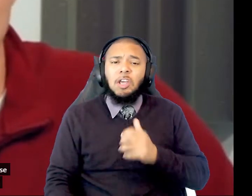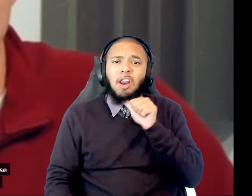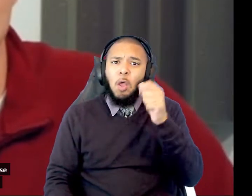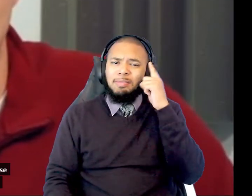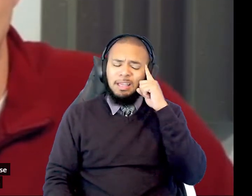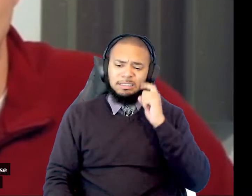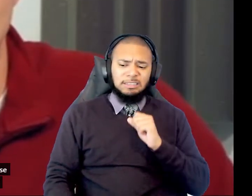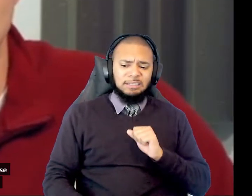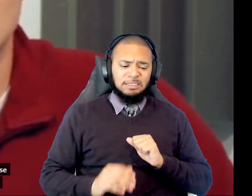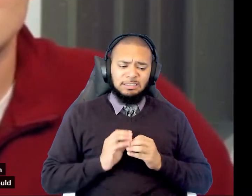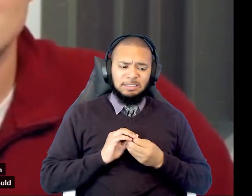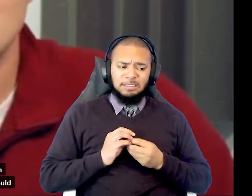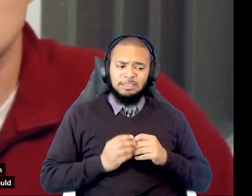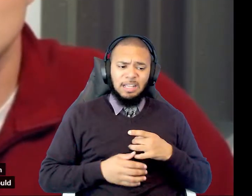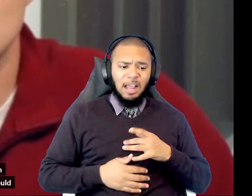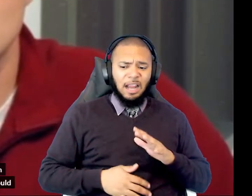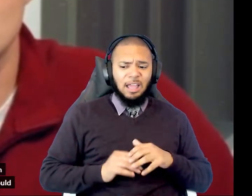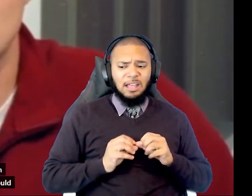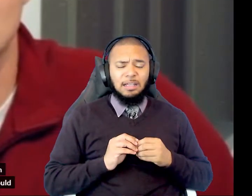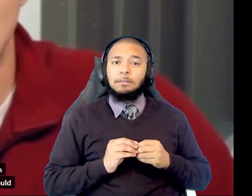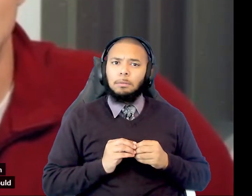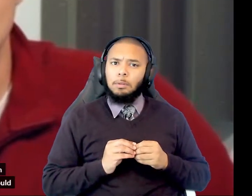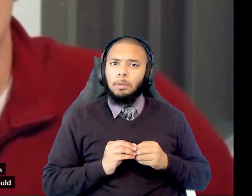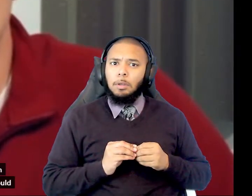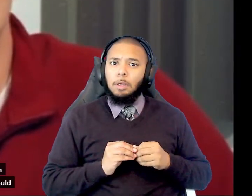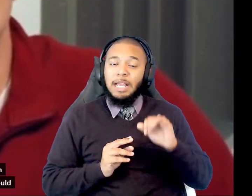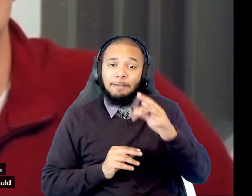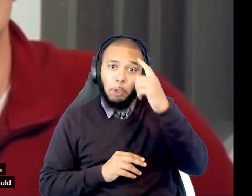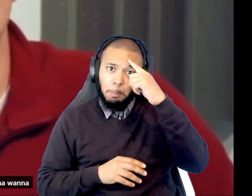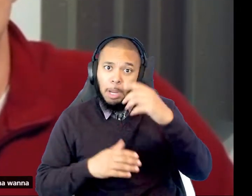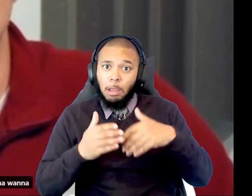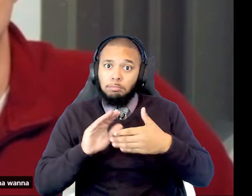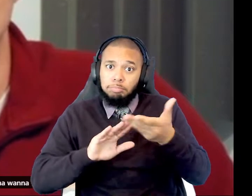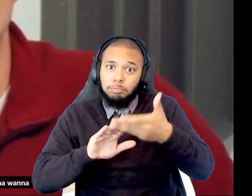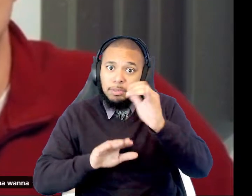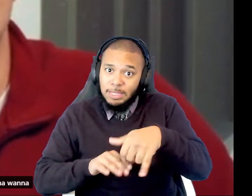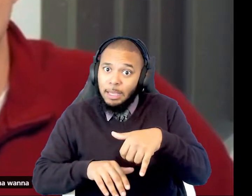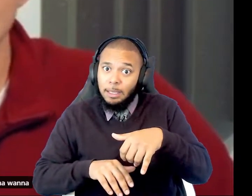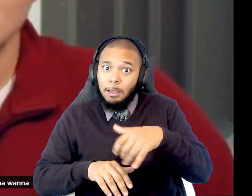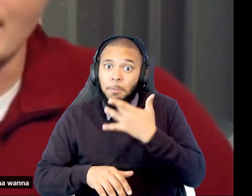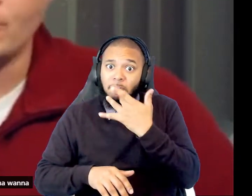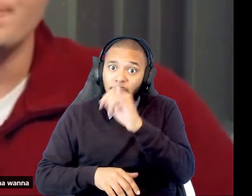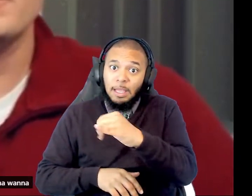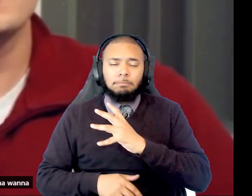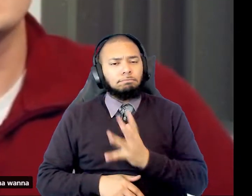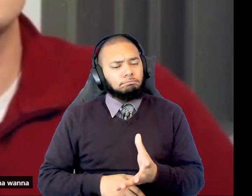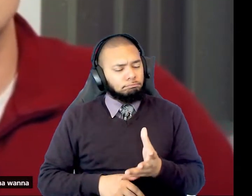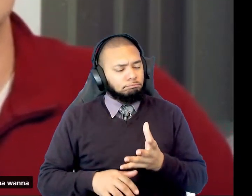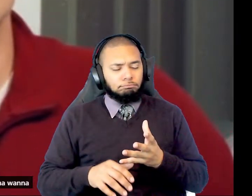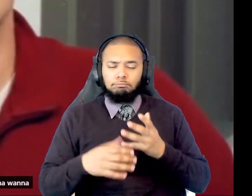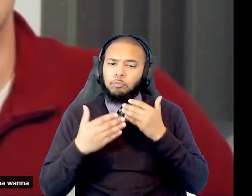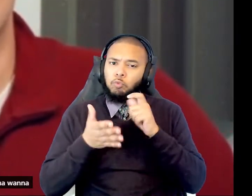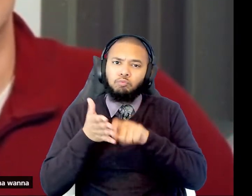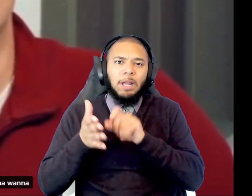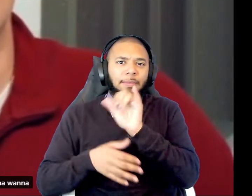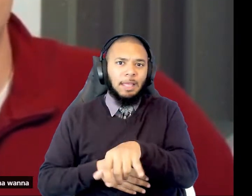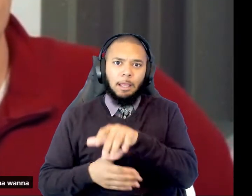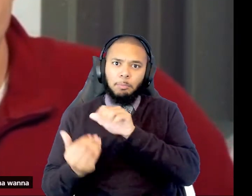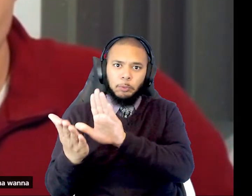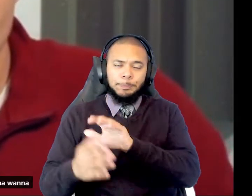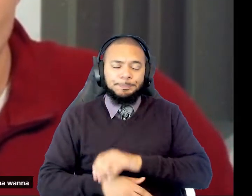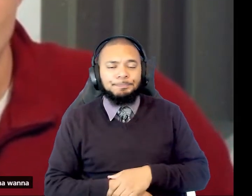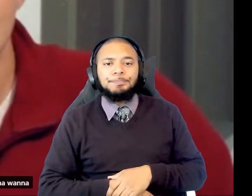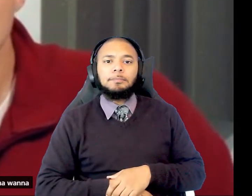you're a little timid about it. If this is how you think your brain is operating, I really think you should try it. Okay, now, a special note about